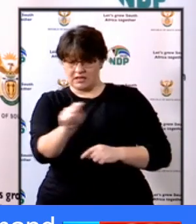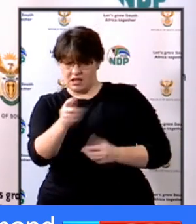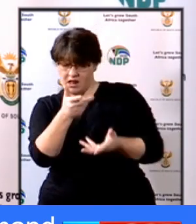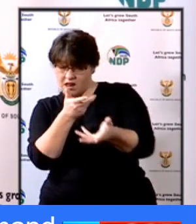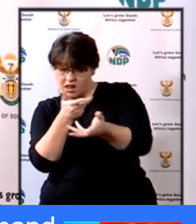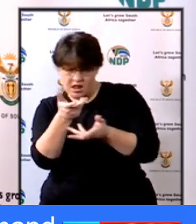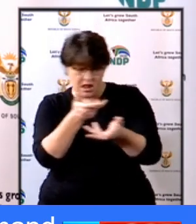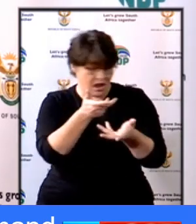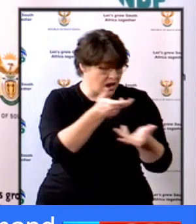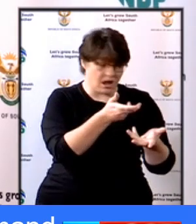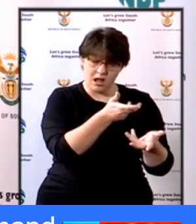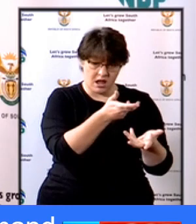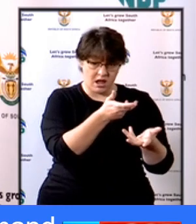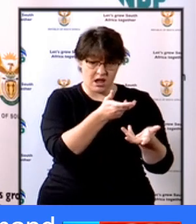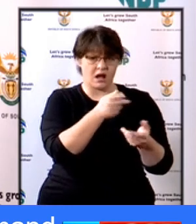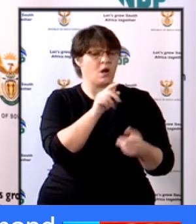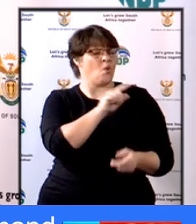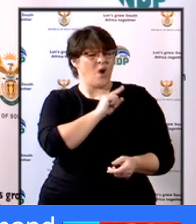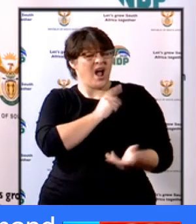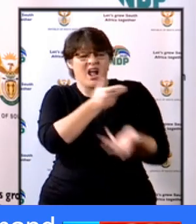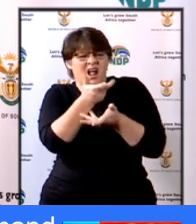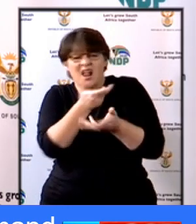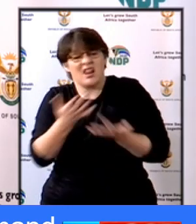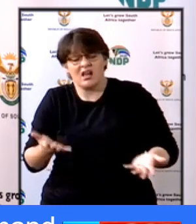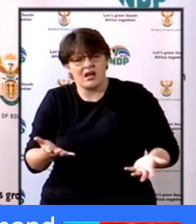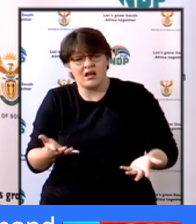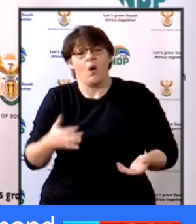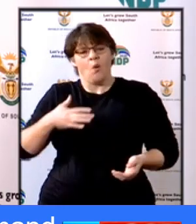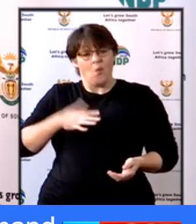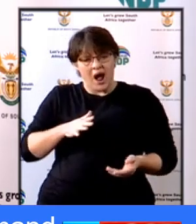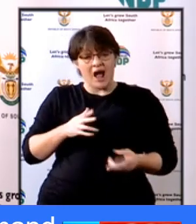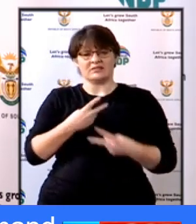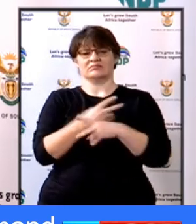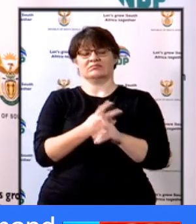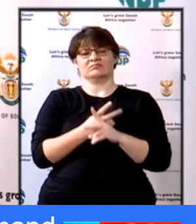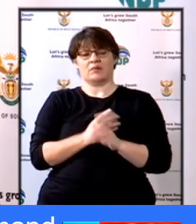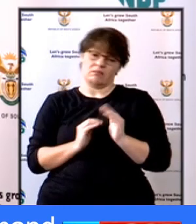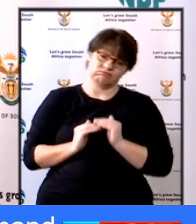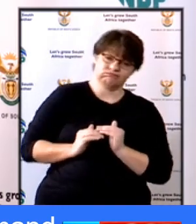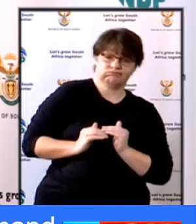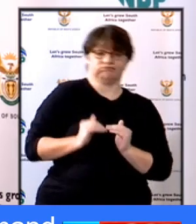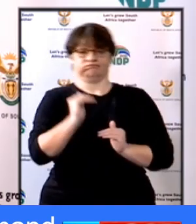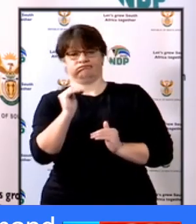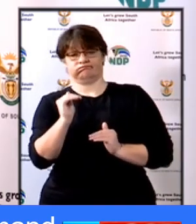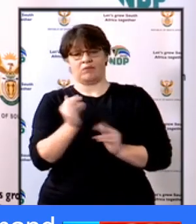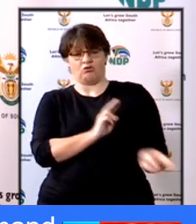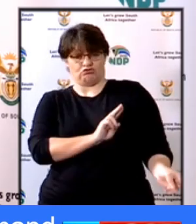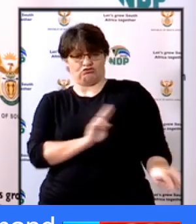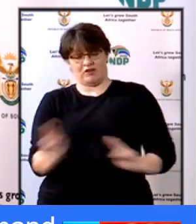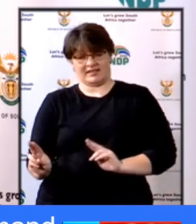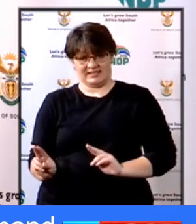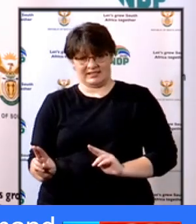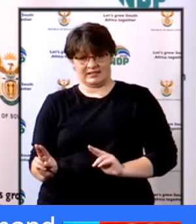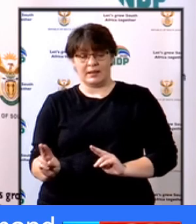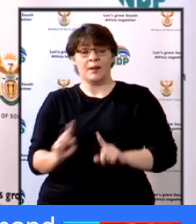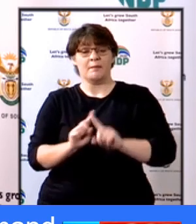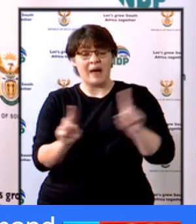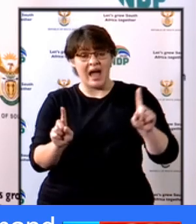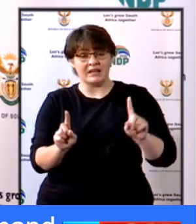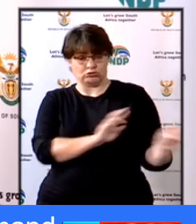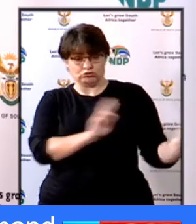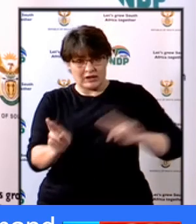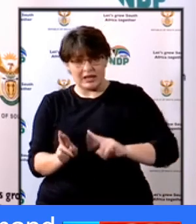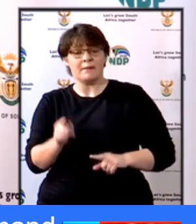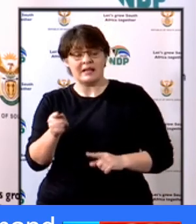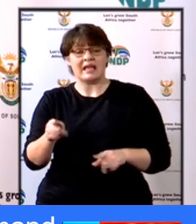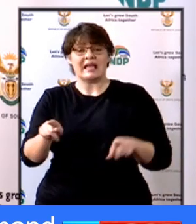consultations were directed at getting ready to increase production, but at the same time to protect workers and